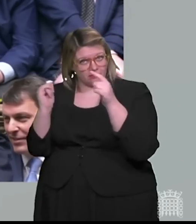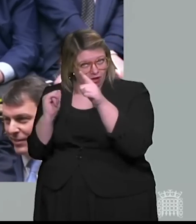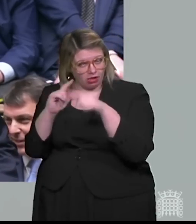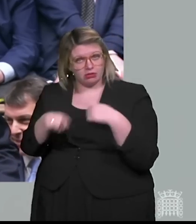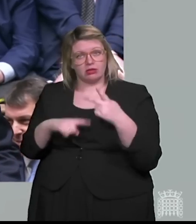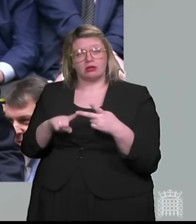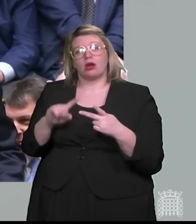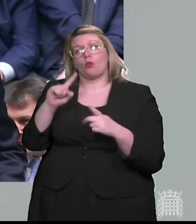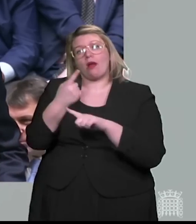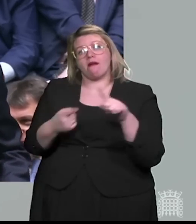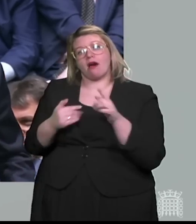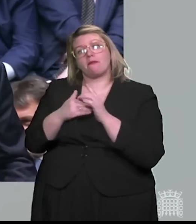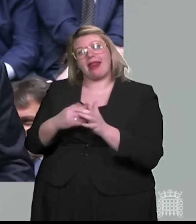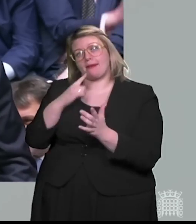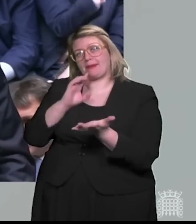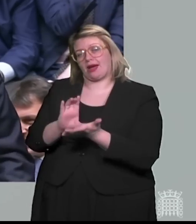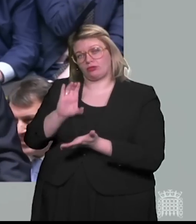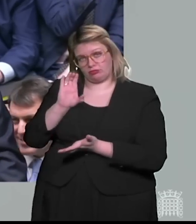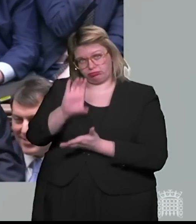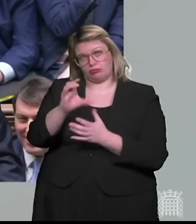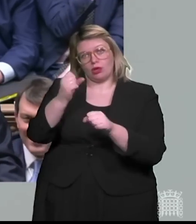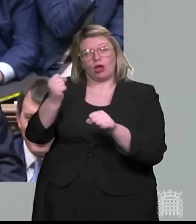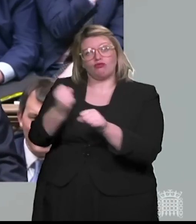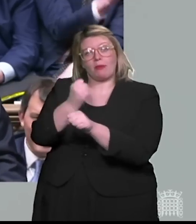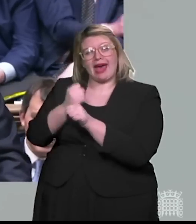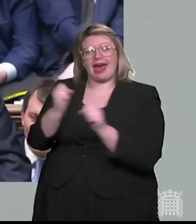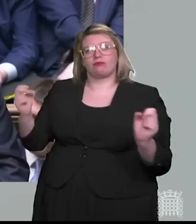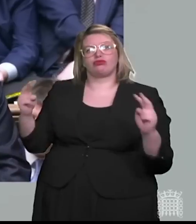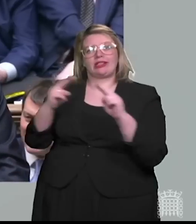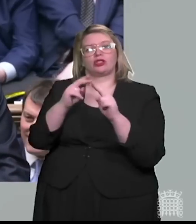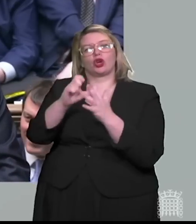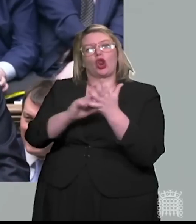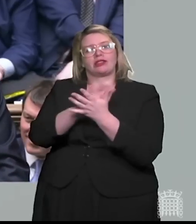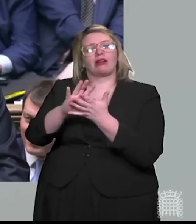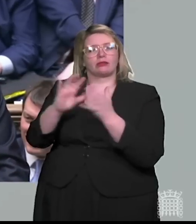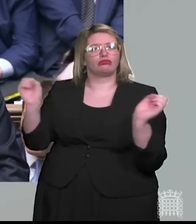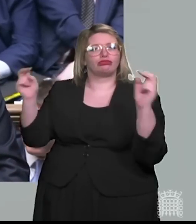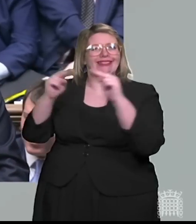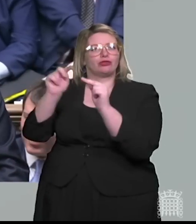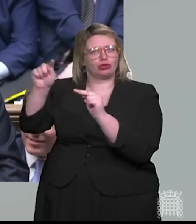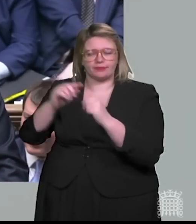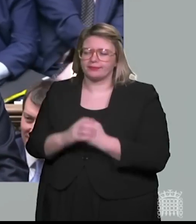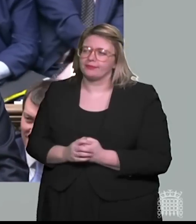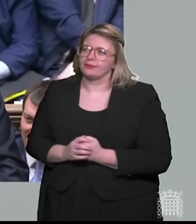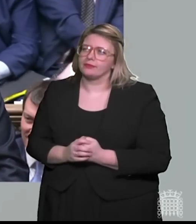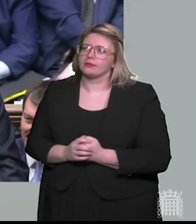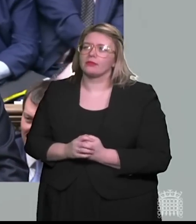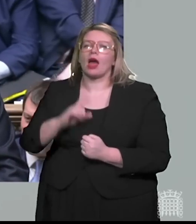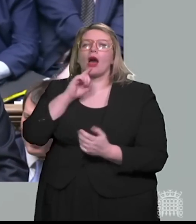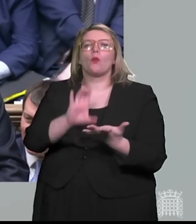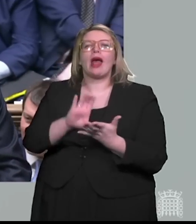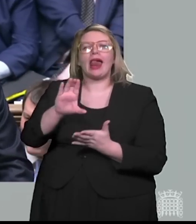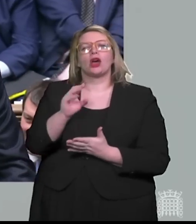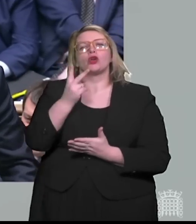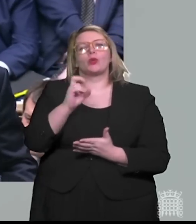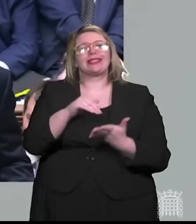well as £1.5 million funding to repair the Clodagh Bridge. I will provide £20 million of funding for the